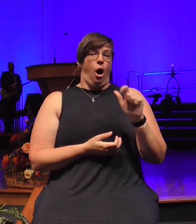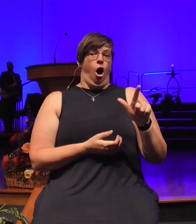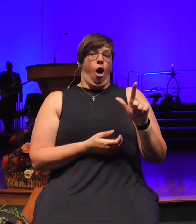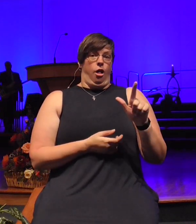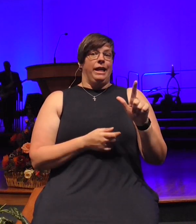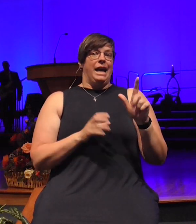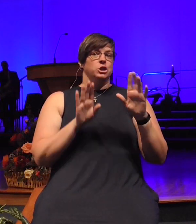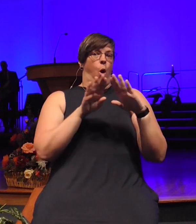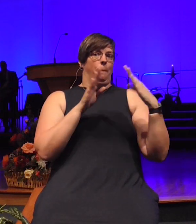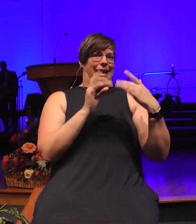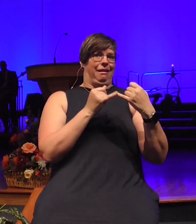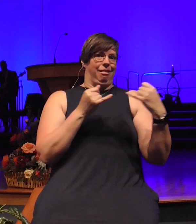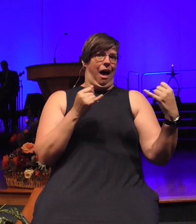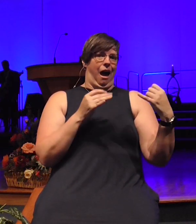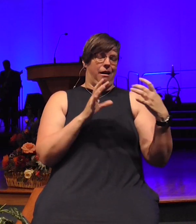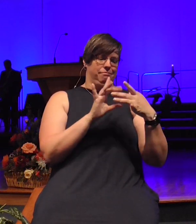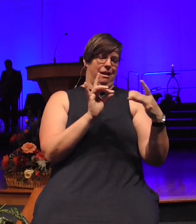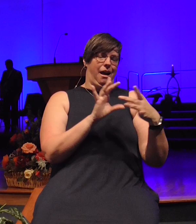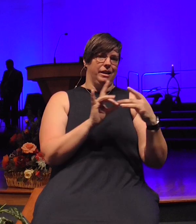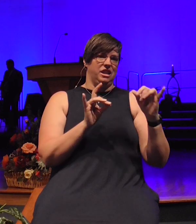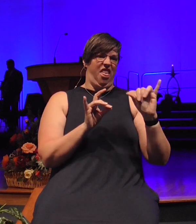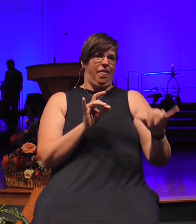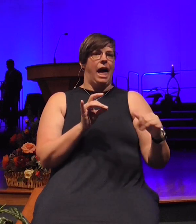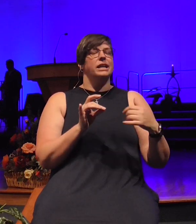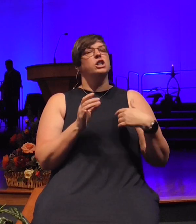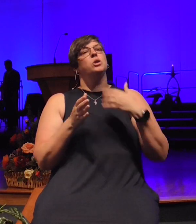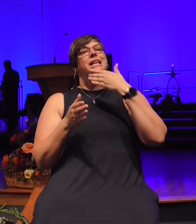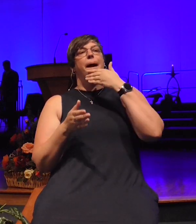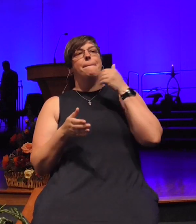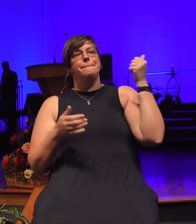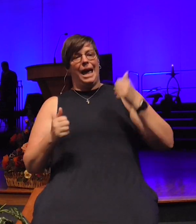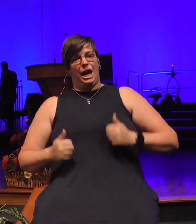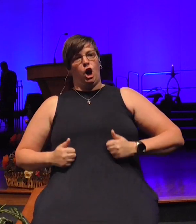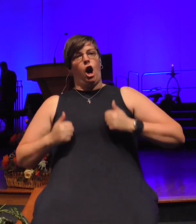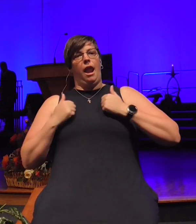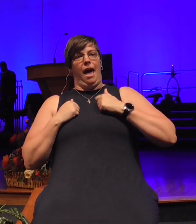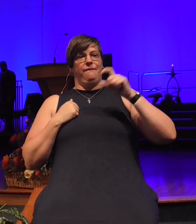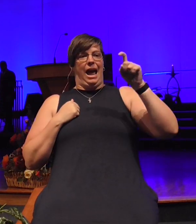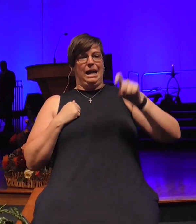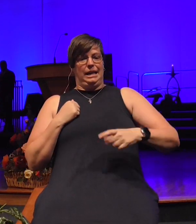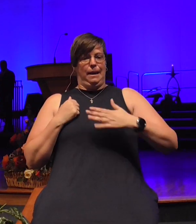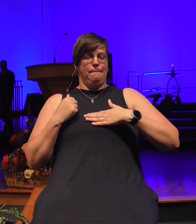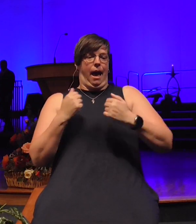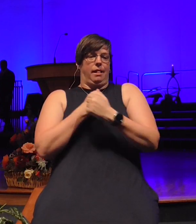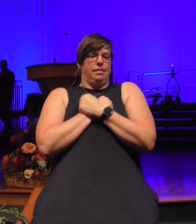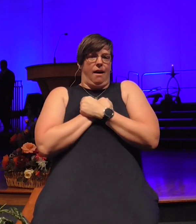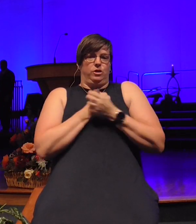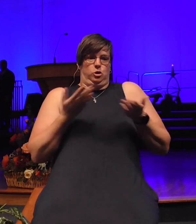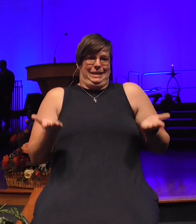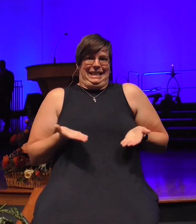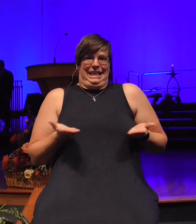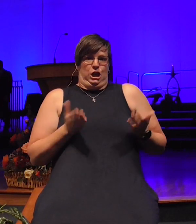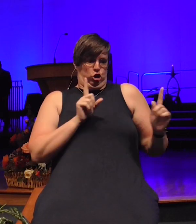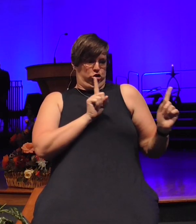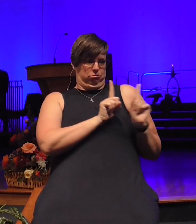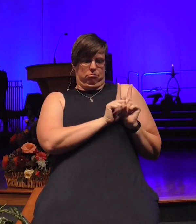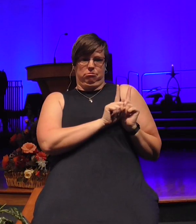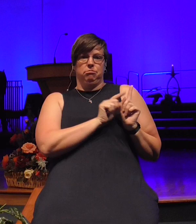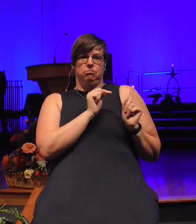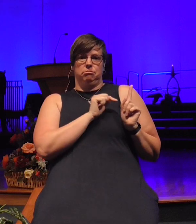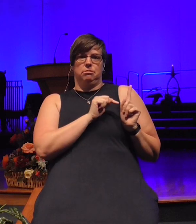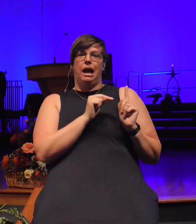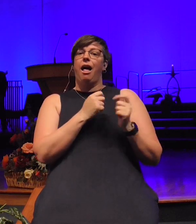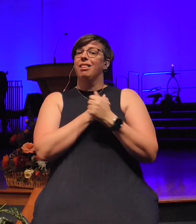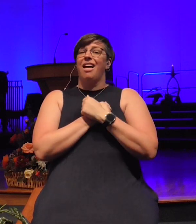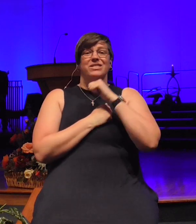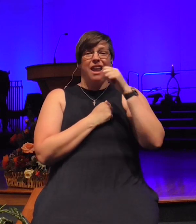Paul's opening line, to lead a better life, I need my love to be here. Love